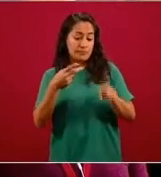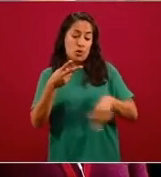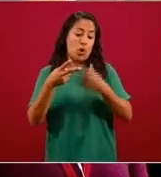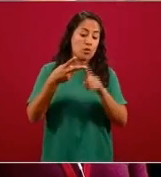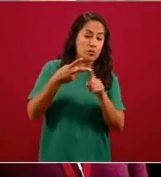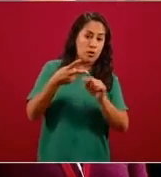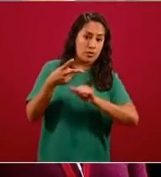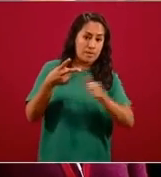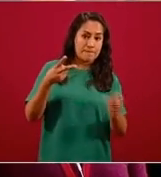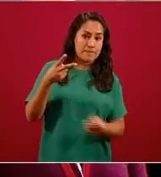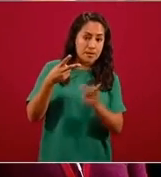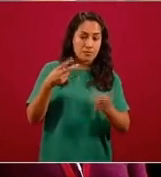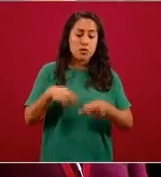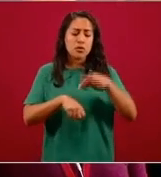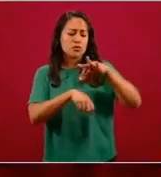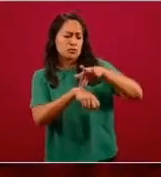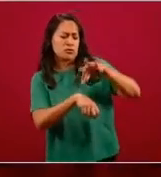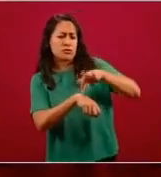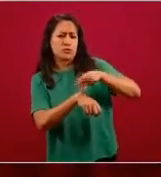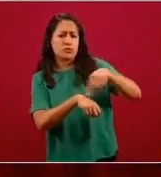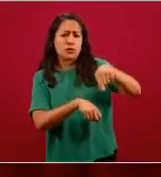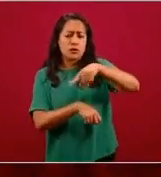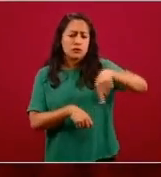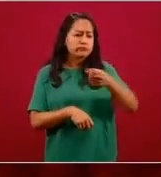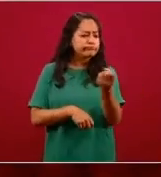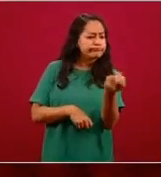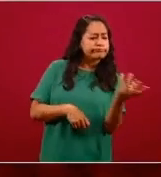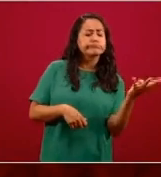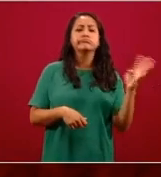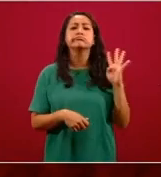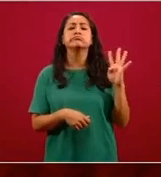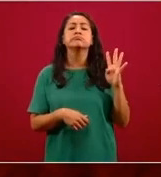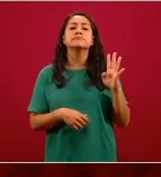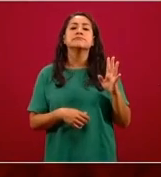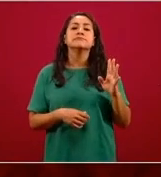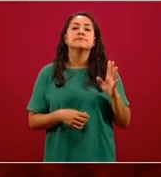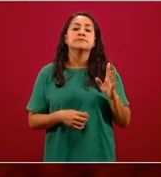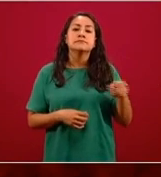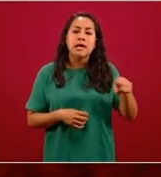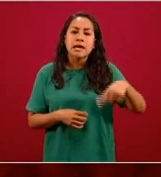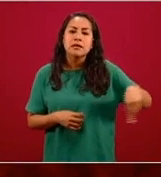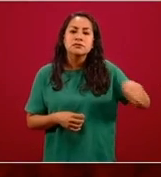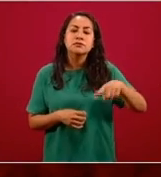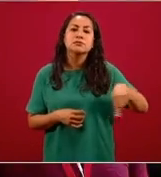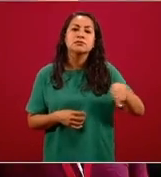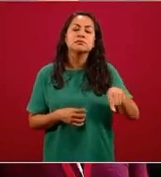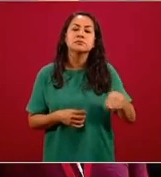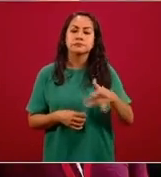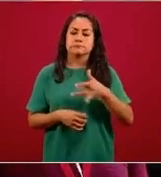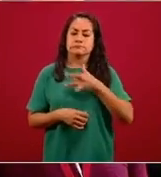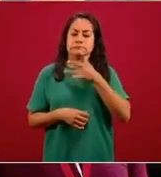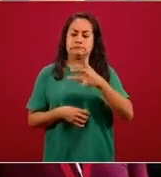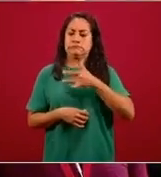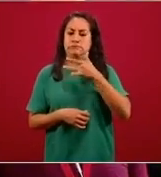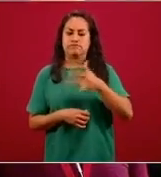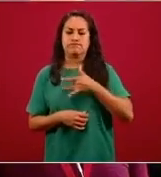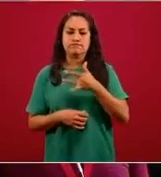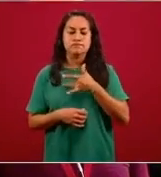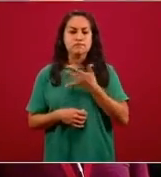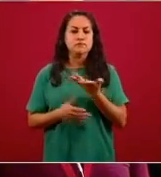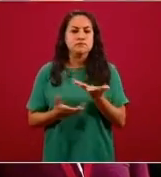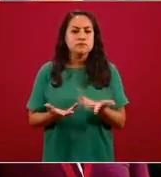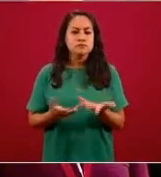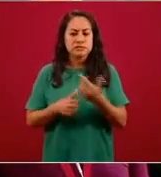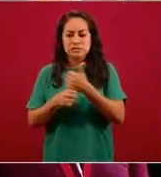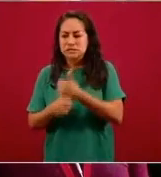what strategies do you have with doctors so that they don't suffer, or in case they do suffer